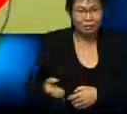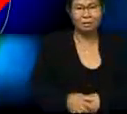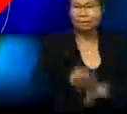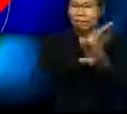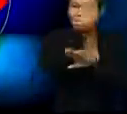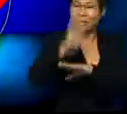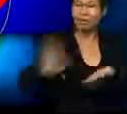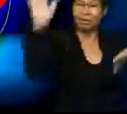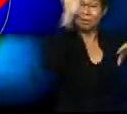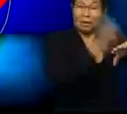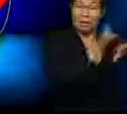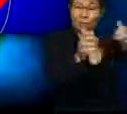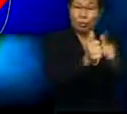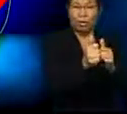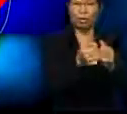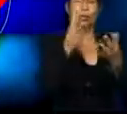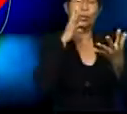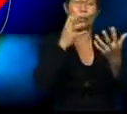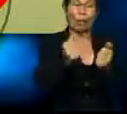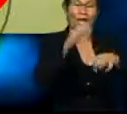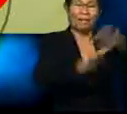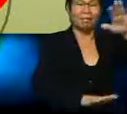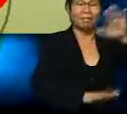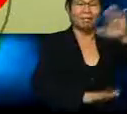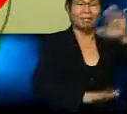Never touch them with wet hands.